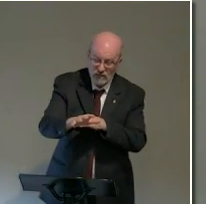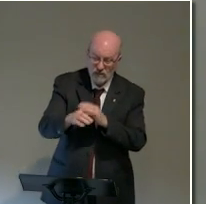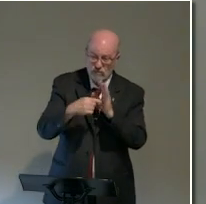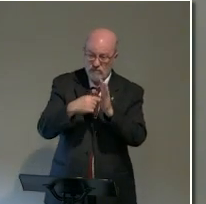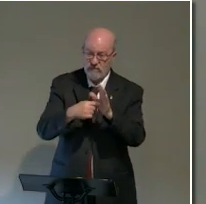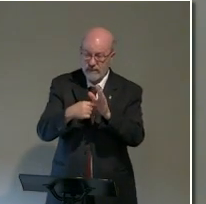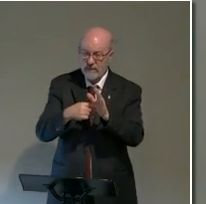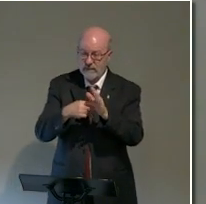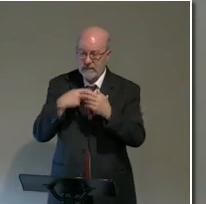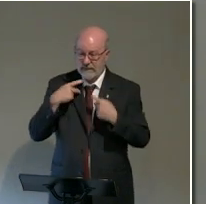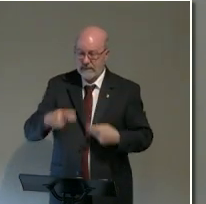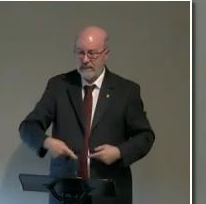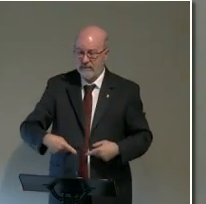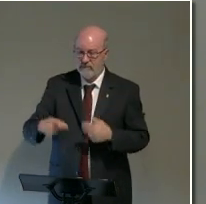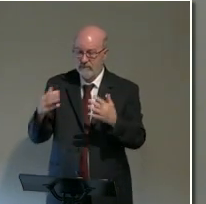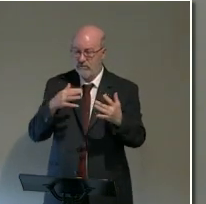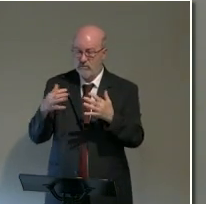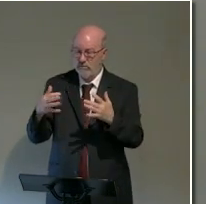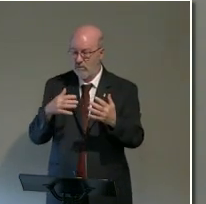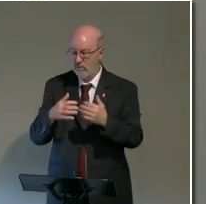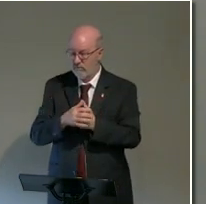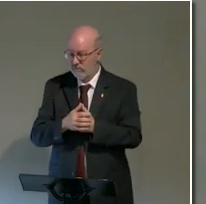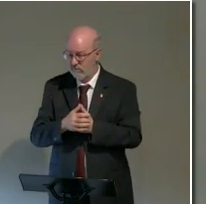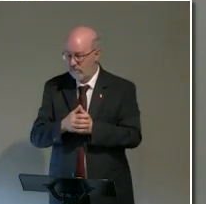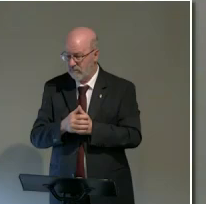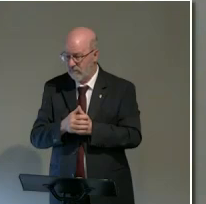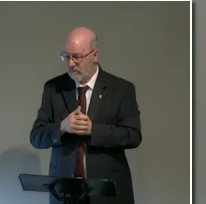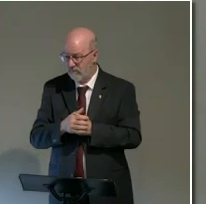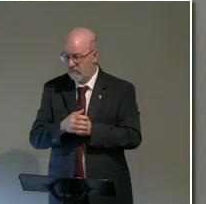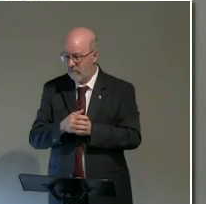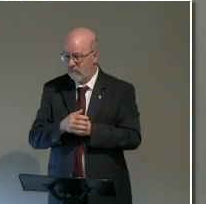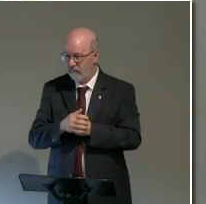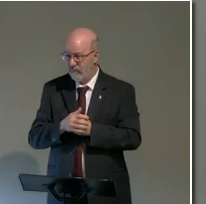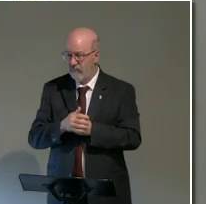it will reflect in the physical war.